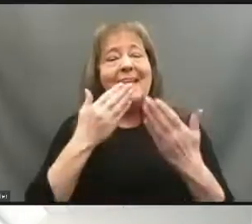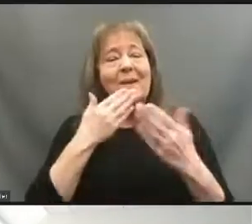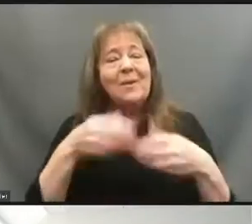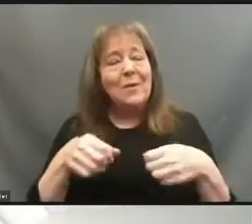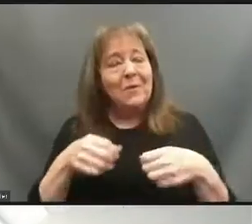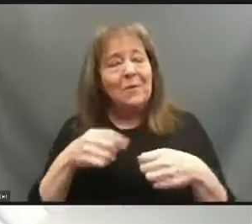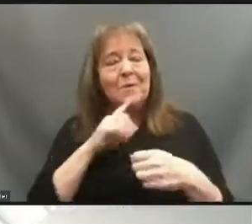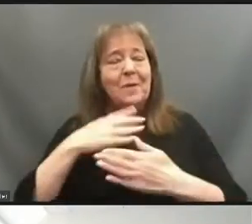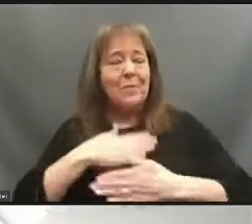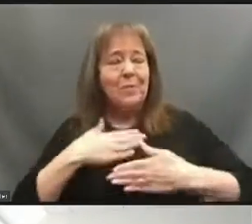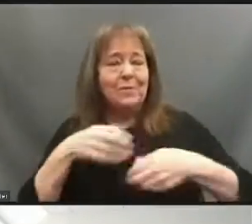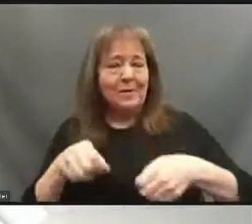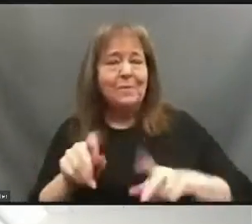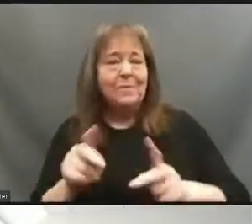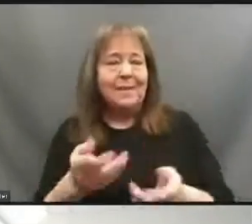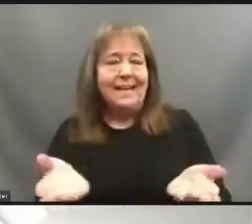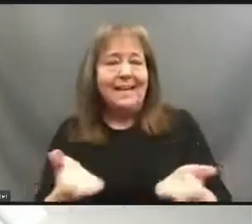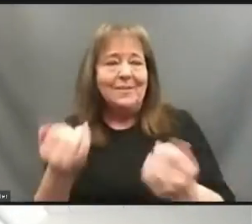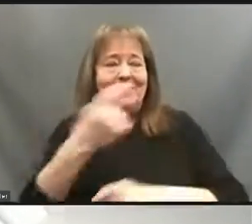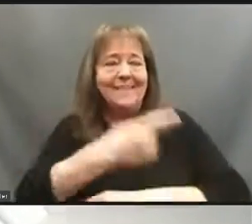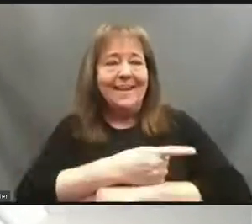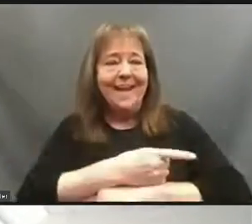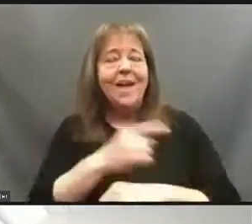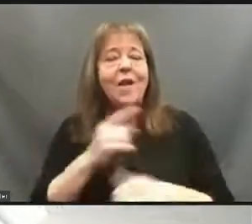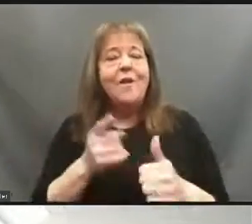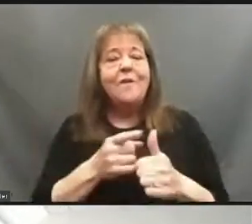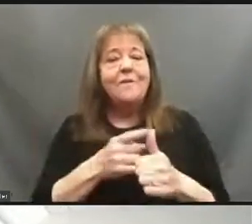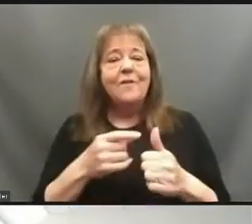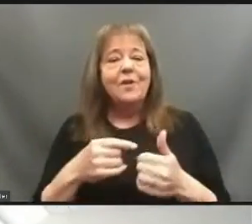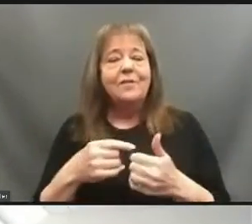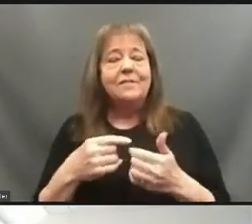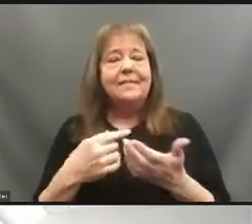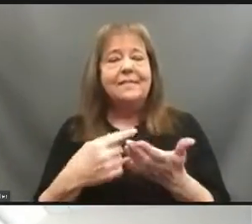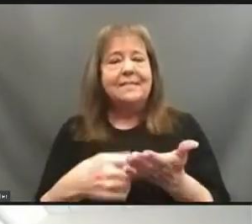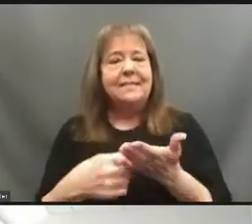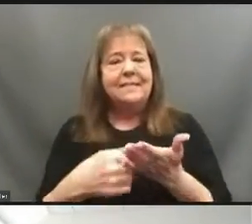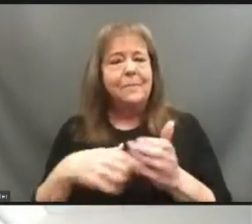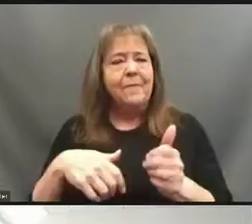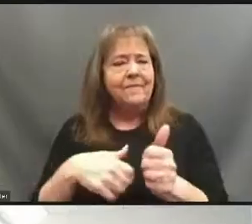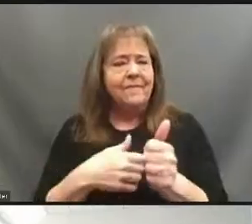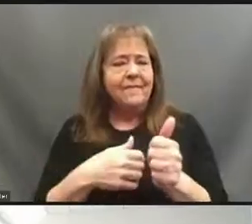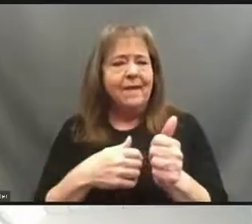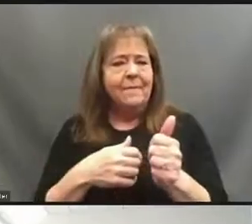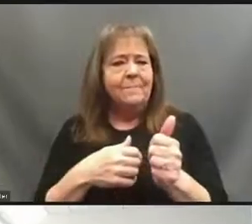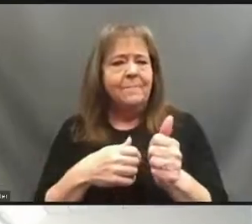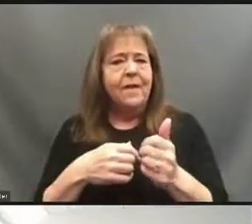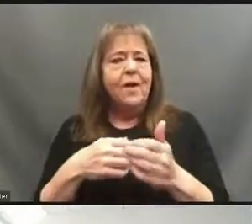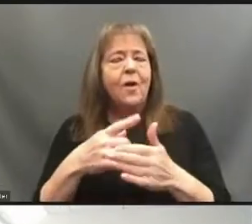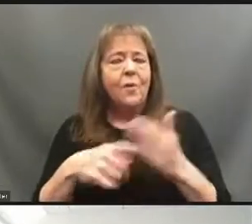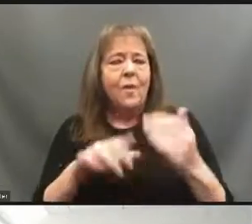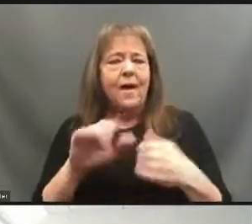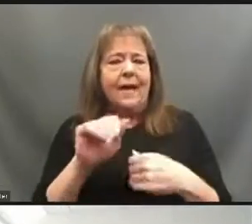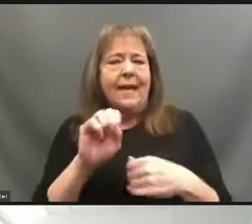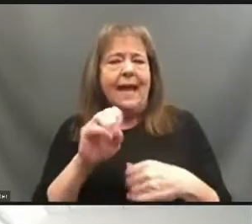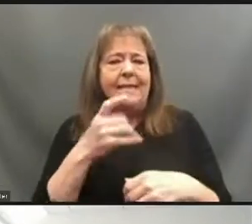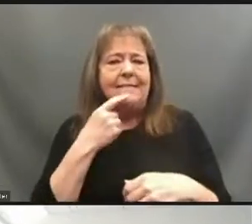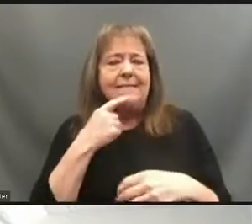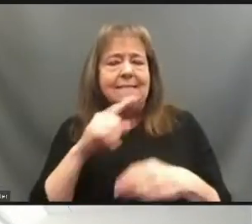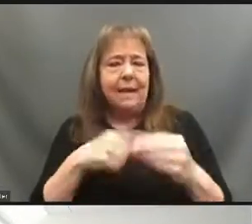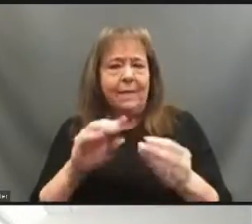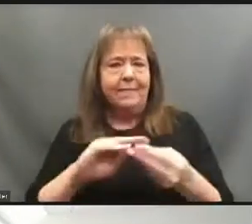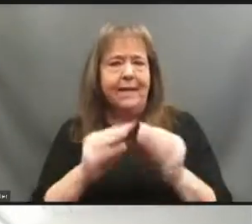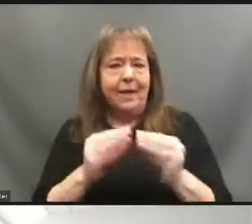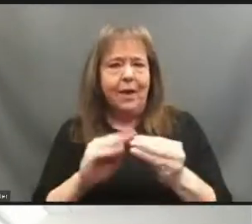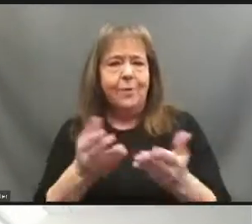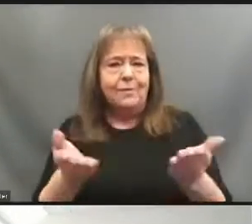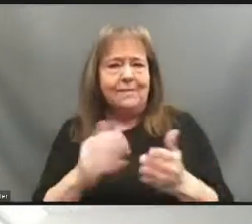here. I guess, first of all, just a little bit of comment, kind of following up with Ms. Stoughton about the numbers that we're seeing